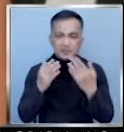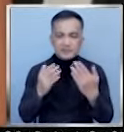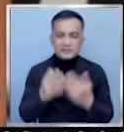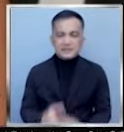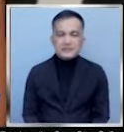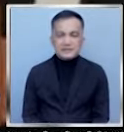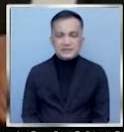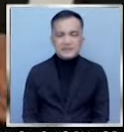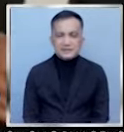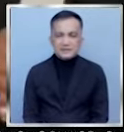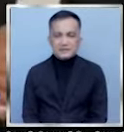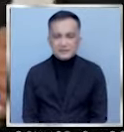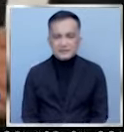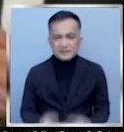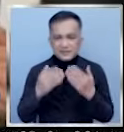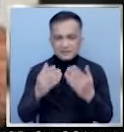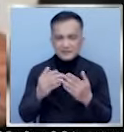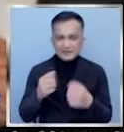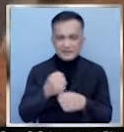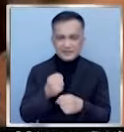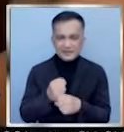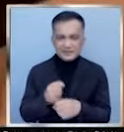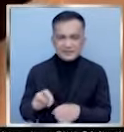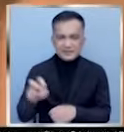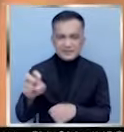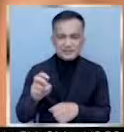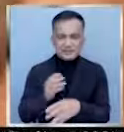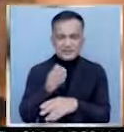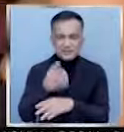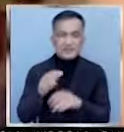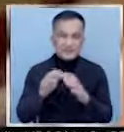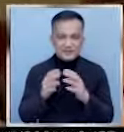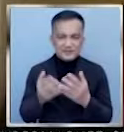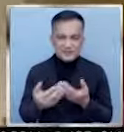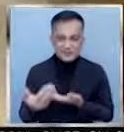for making the journey across the world to be here. Hello mga kapuso, see you soon!